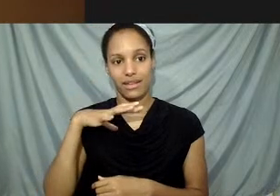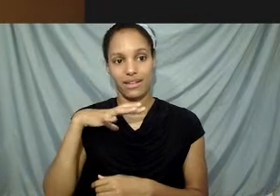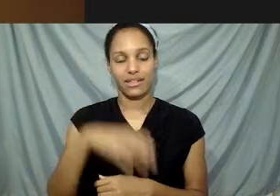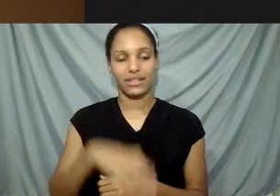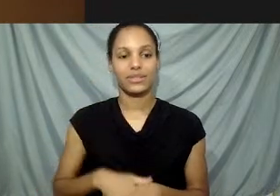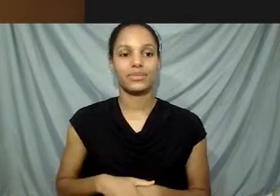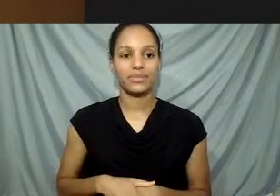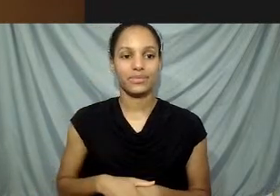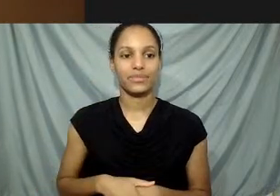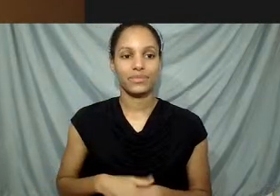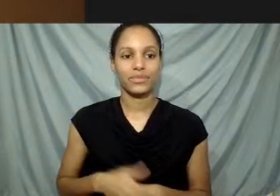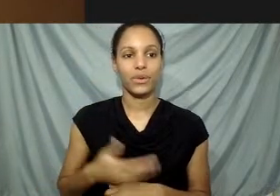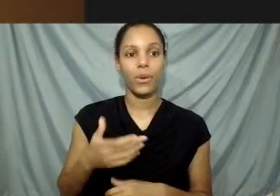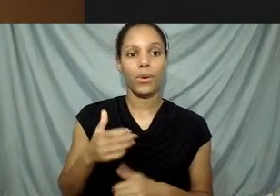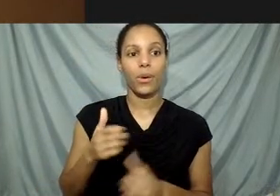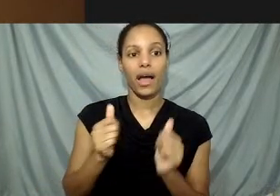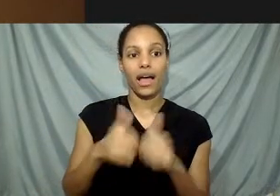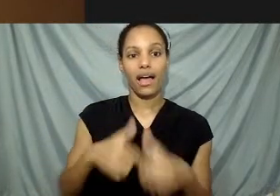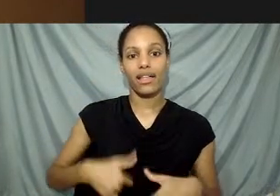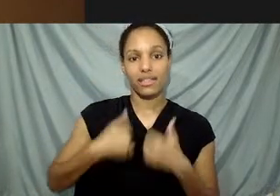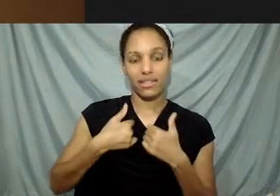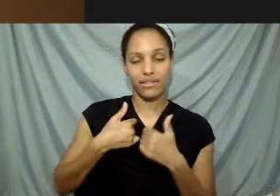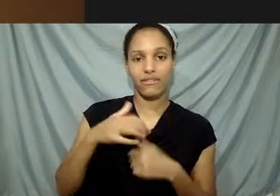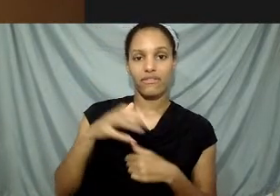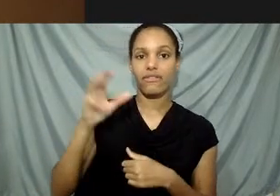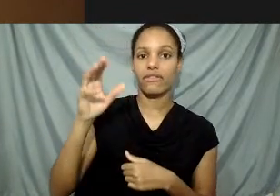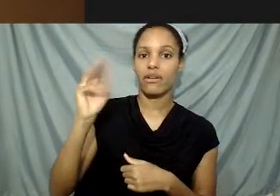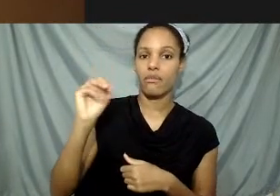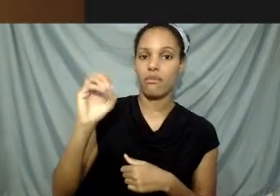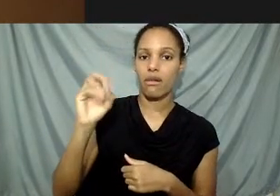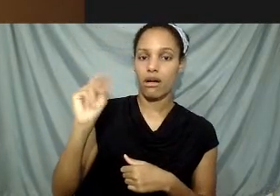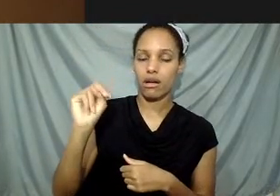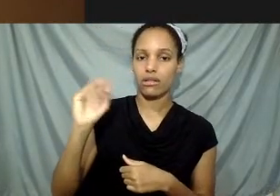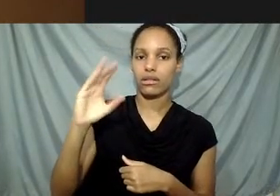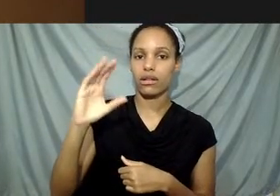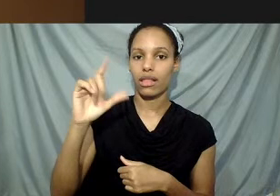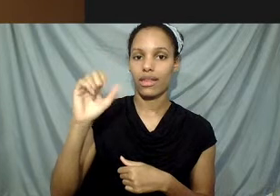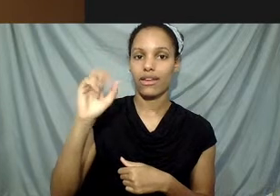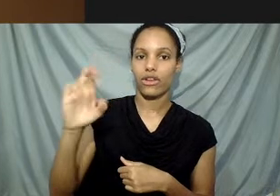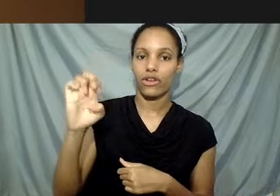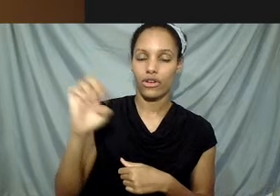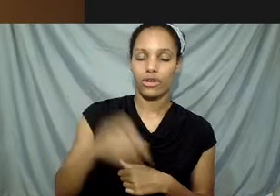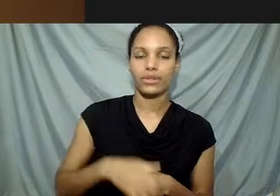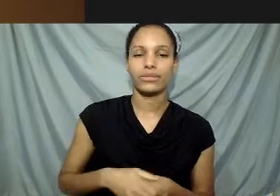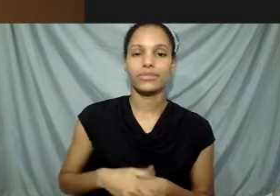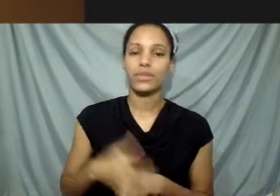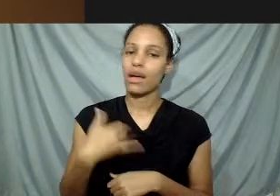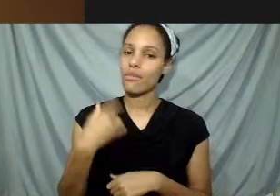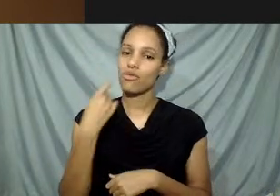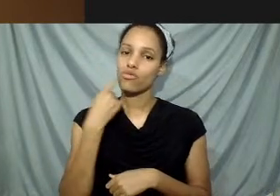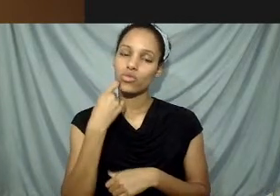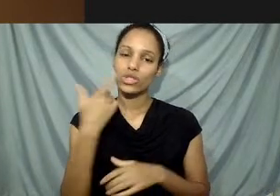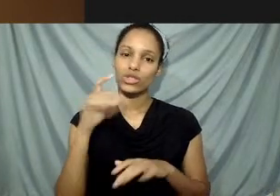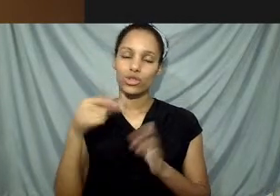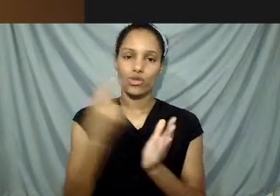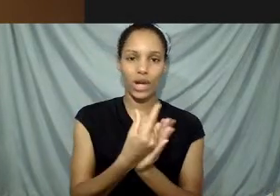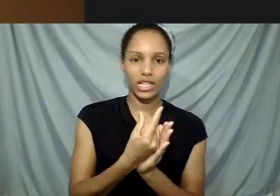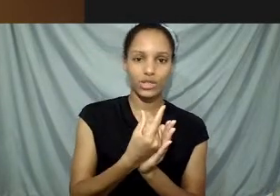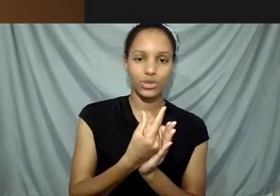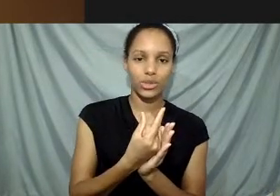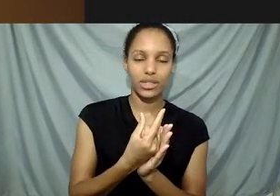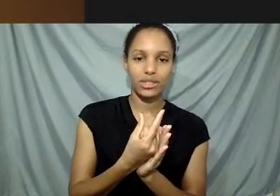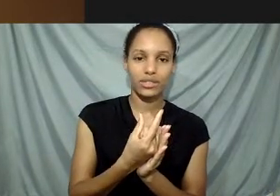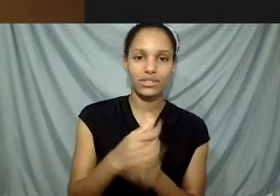sisters Isabella and Victoria, now live in Montclair, which is on Solon Lenape land. I'm also a recent graduate of the Ailey Fordham BFA